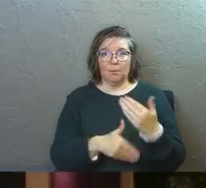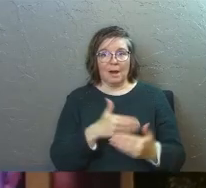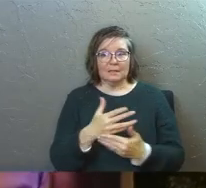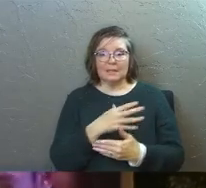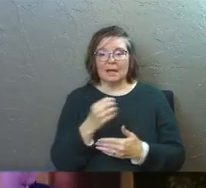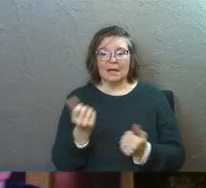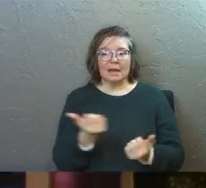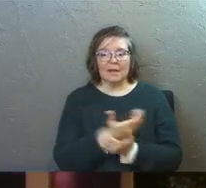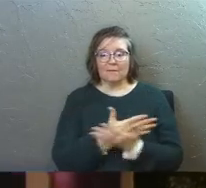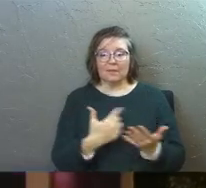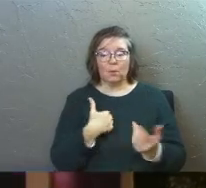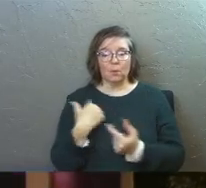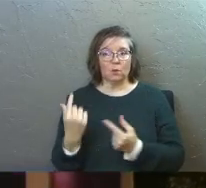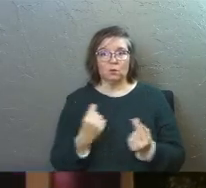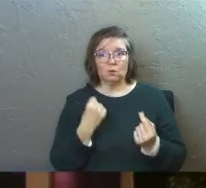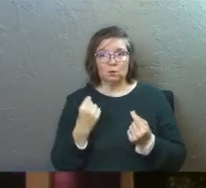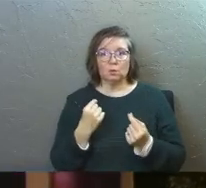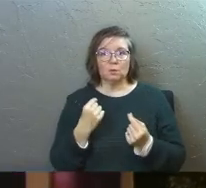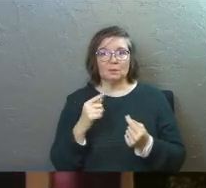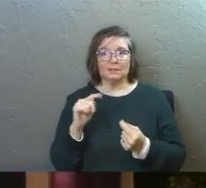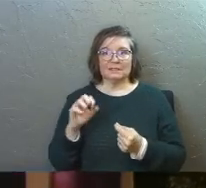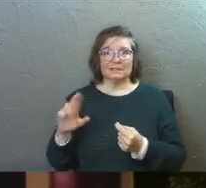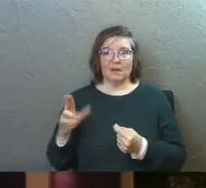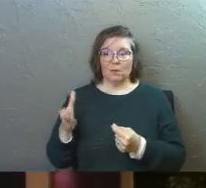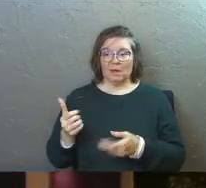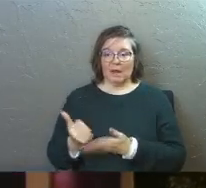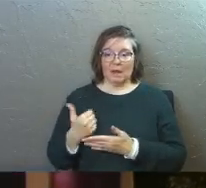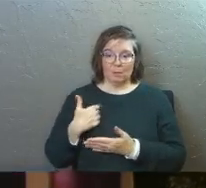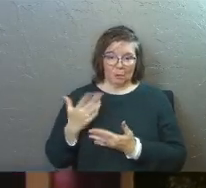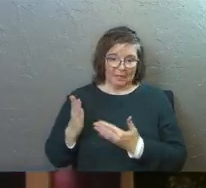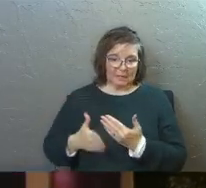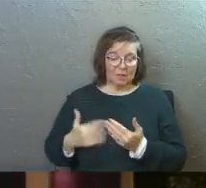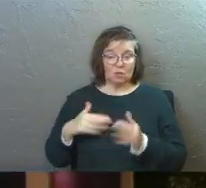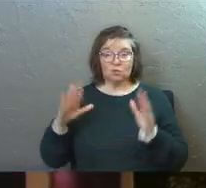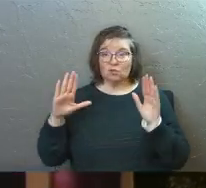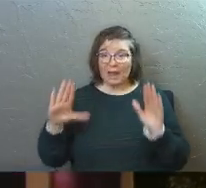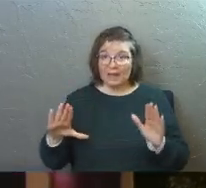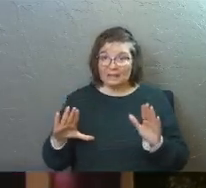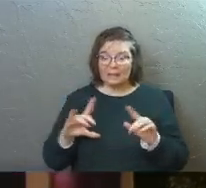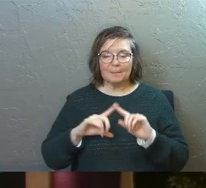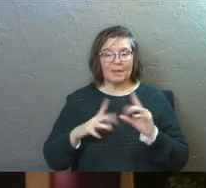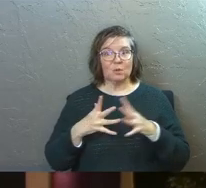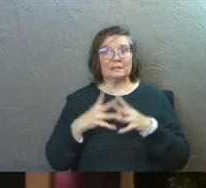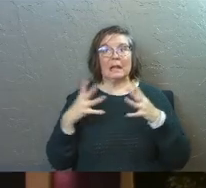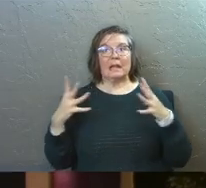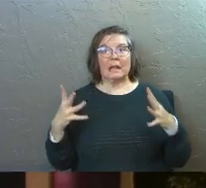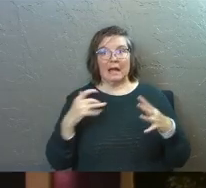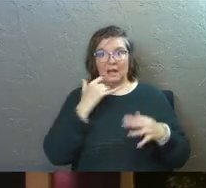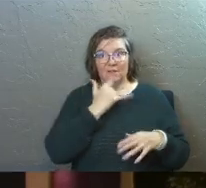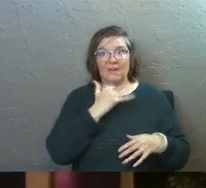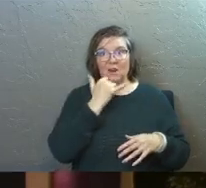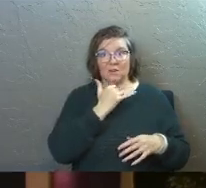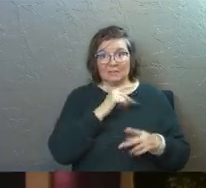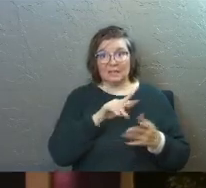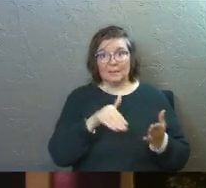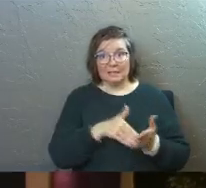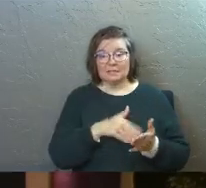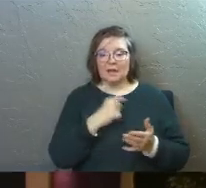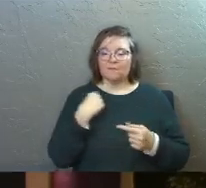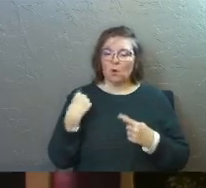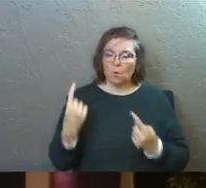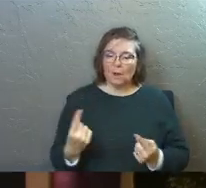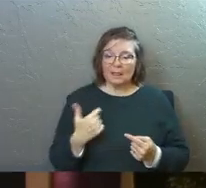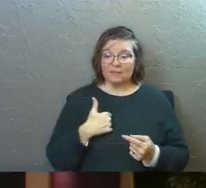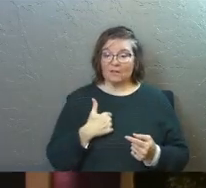process in everything that we were doing. Tanner was there to help me. We got it done. It was great, yeah. But there was a lot of errors in the midst, right? And